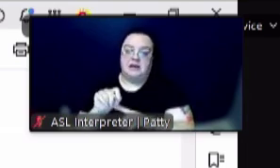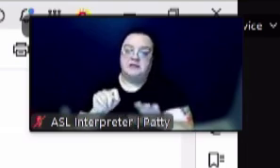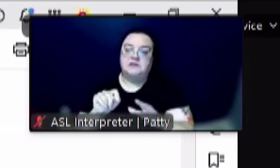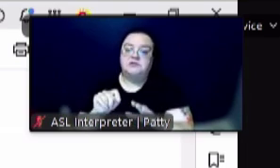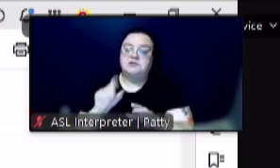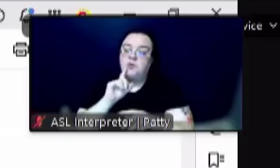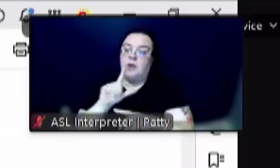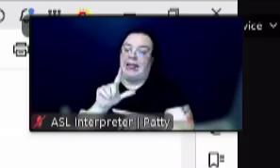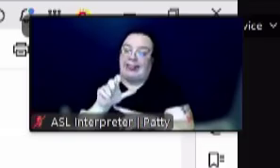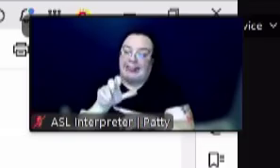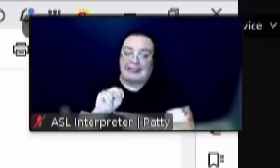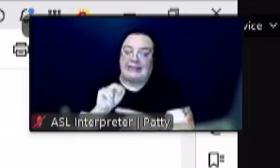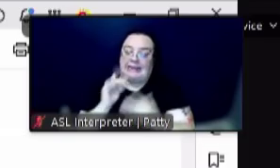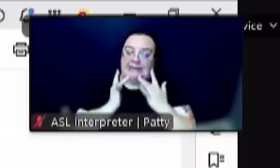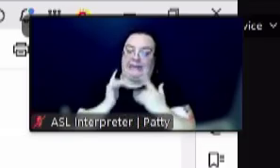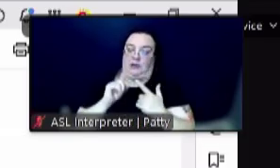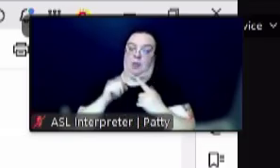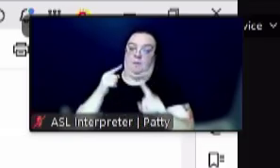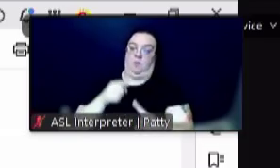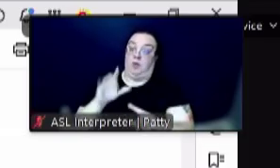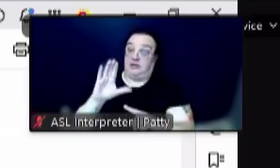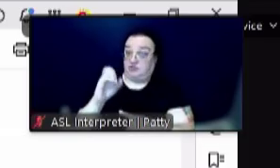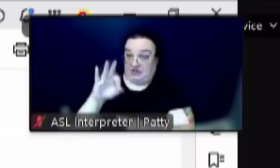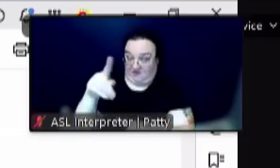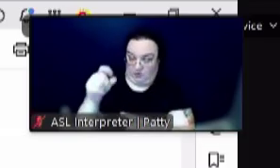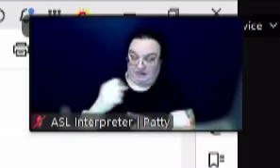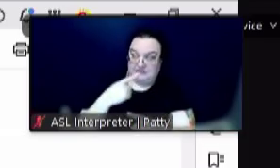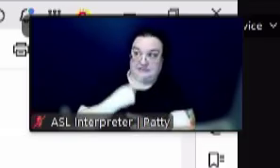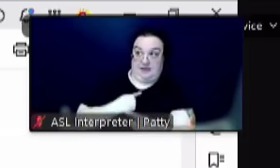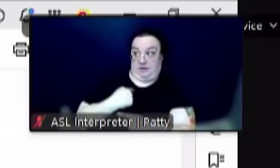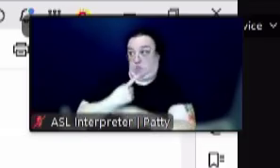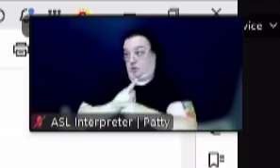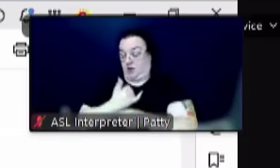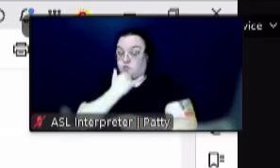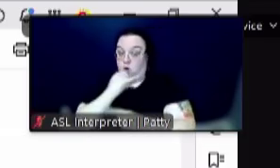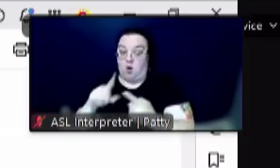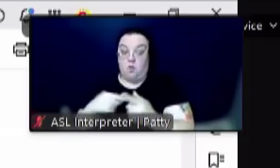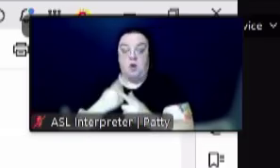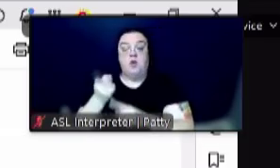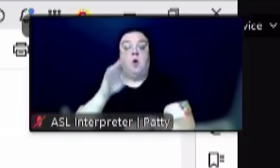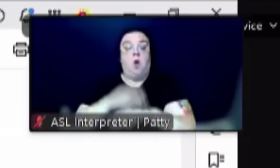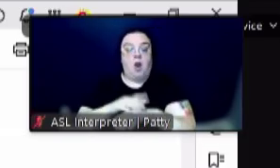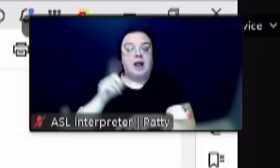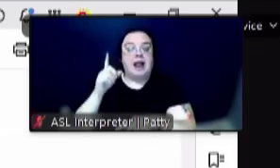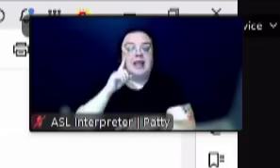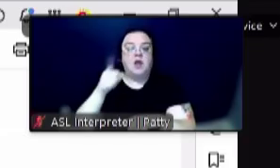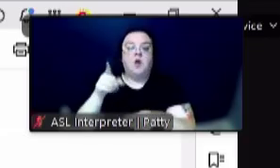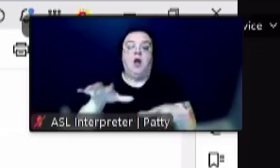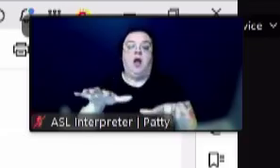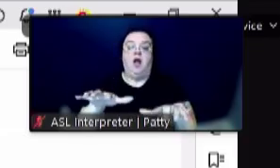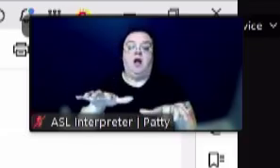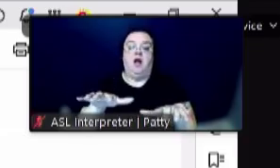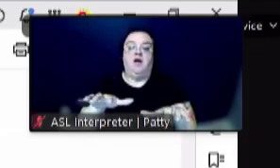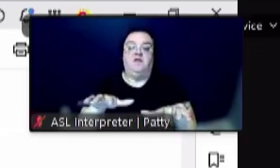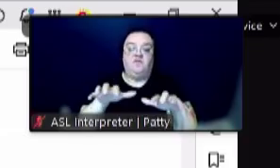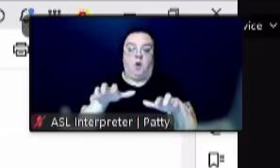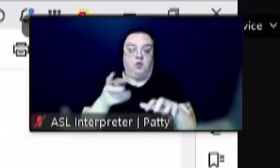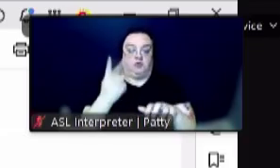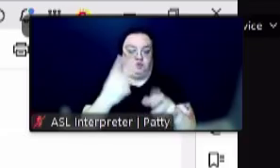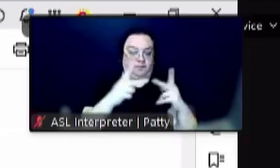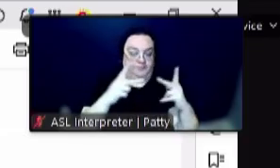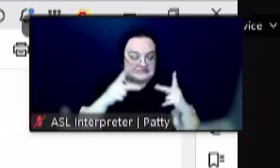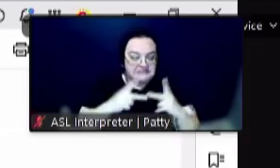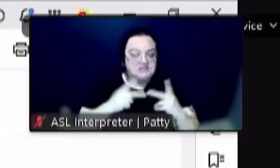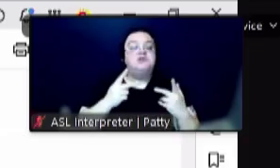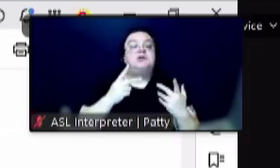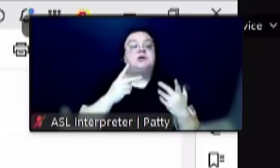Chief, you can correct me if I'm wrong whenever you get on here, but I believe you froze 2 positions in order to ensure